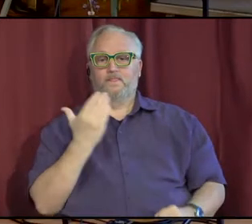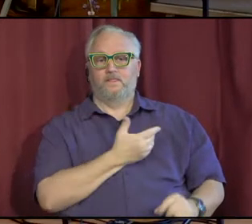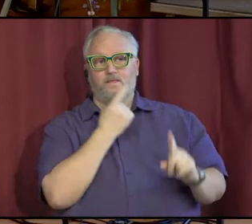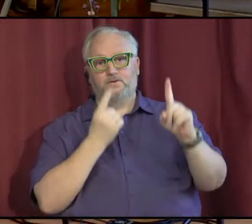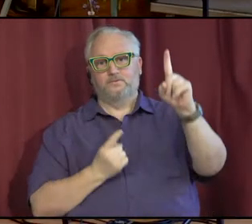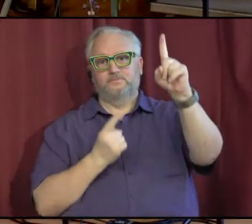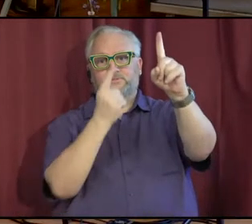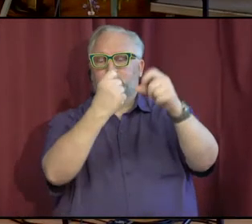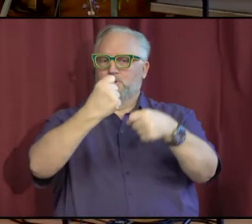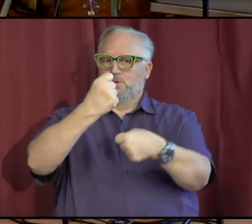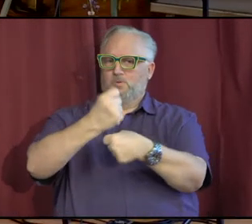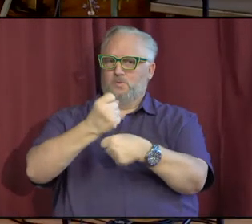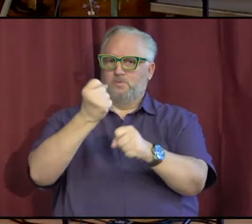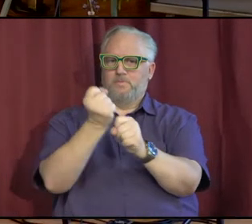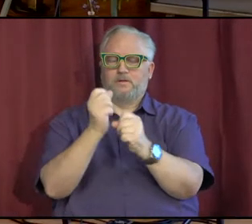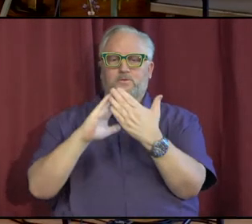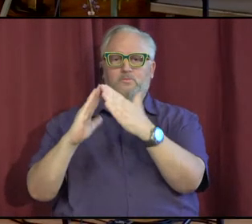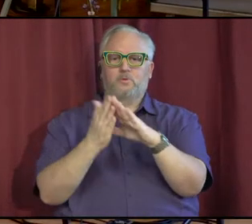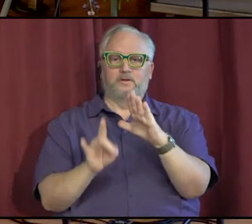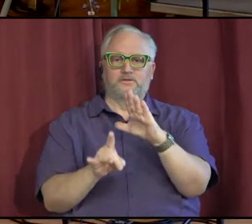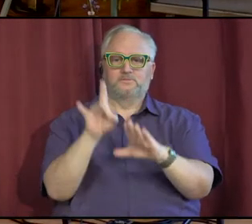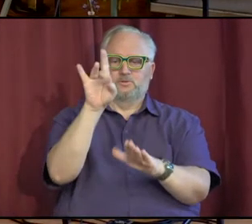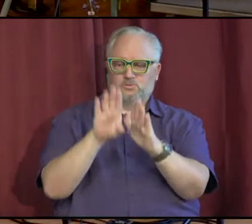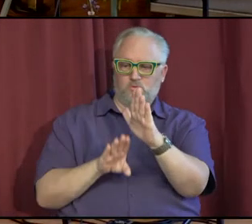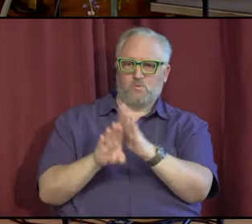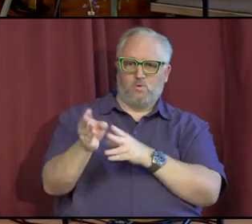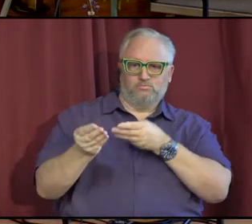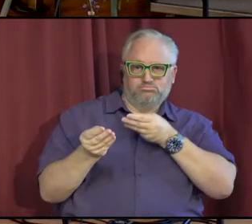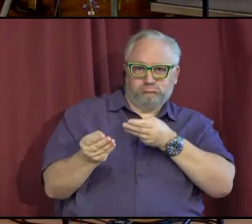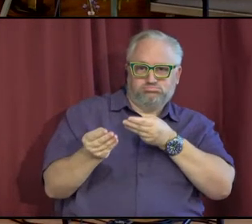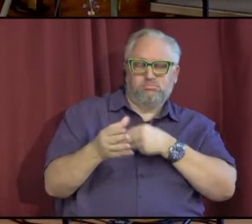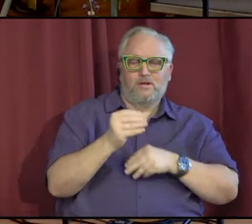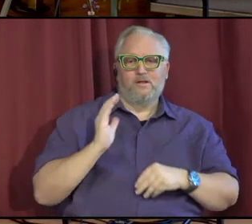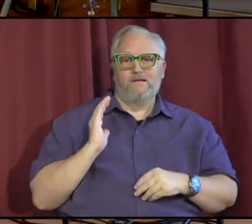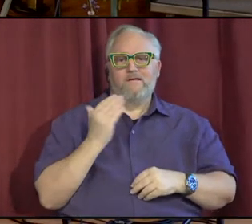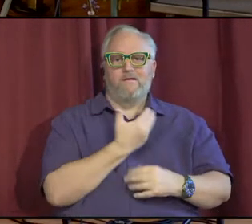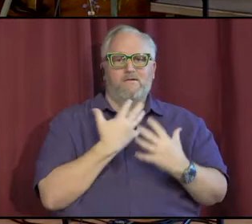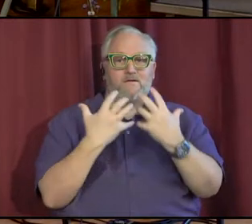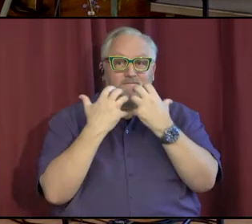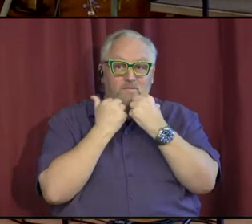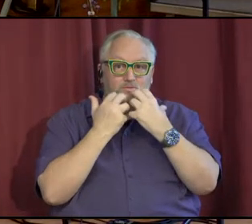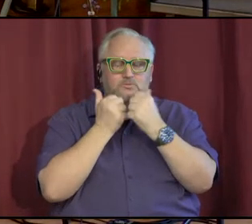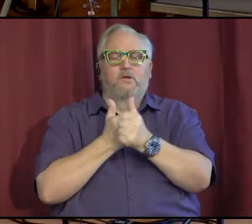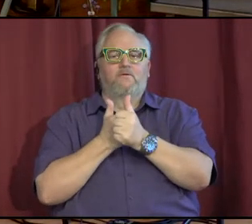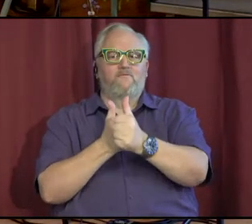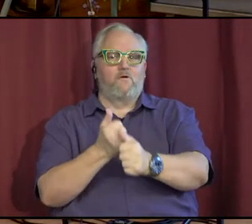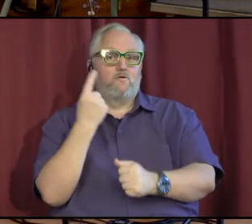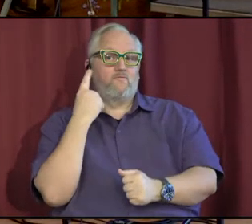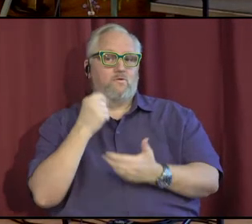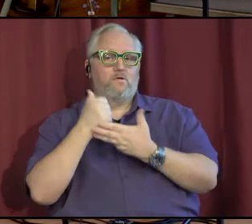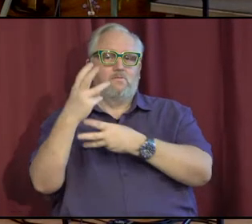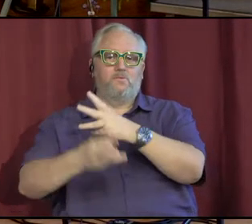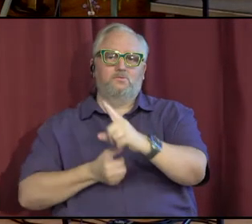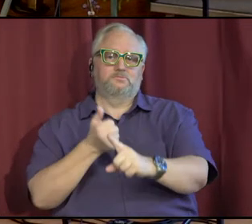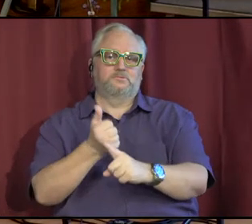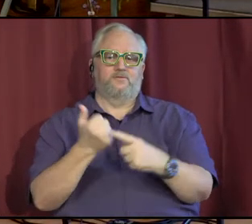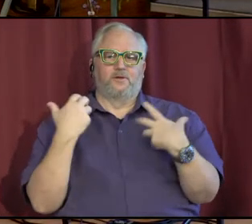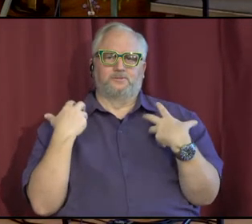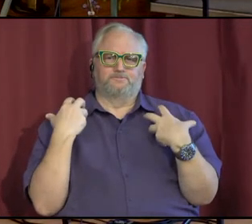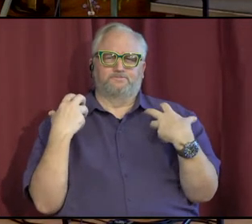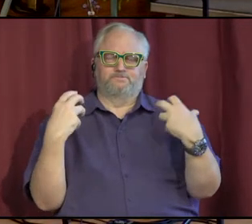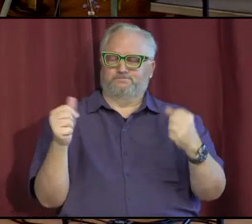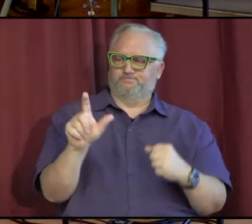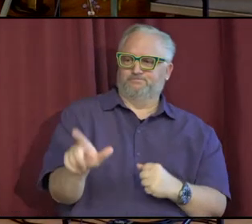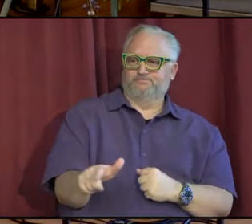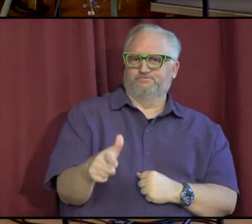create community, nurture spiritual growth, and act on our values to help heal our world. Somos